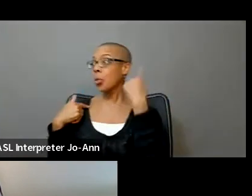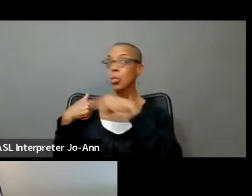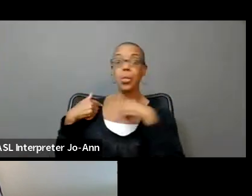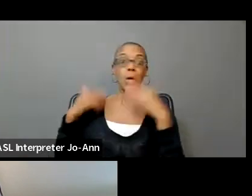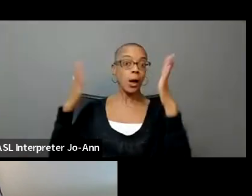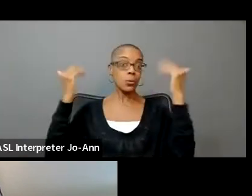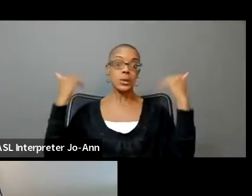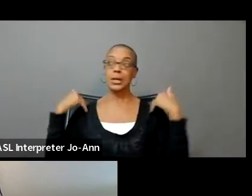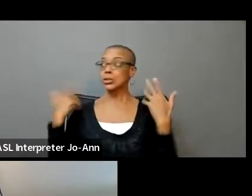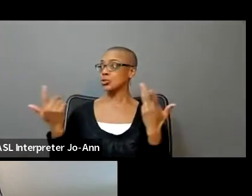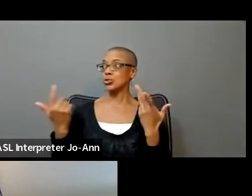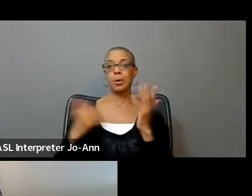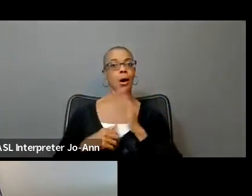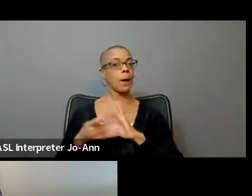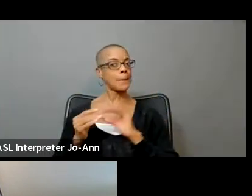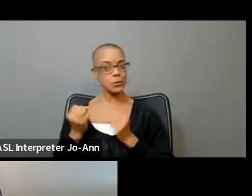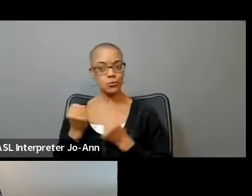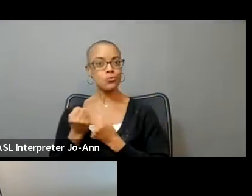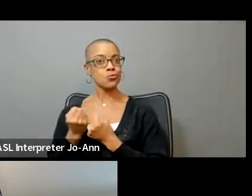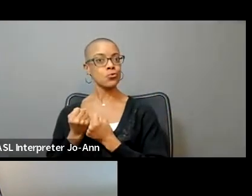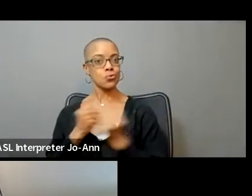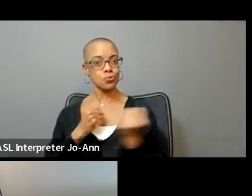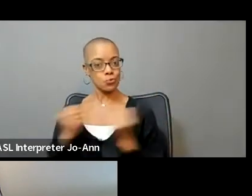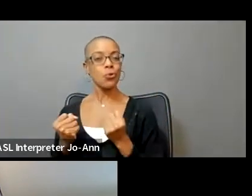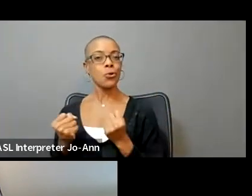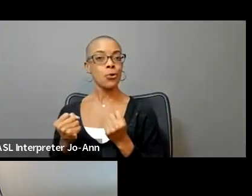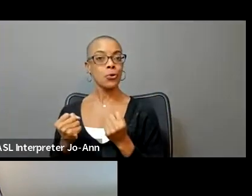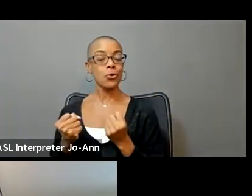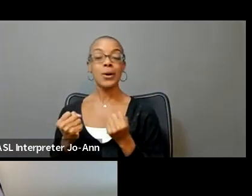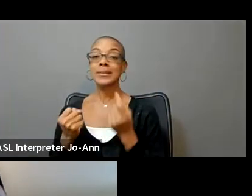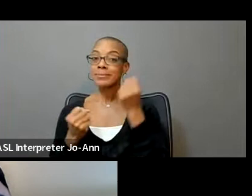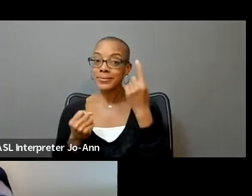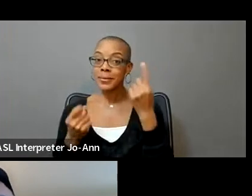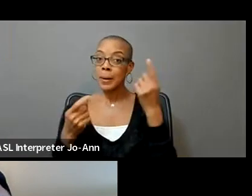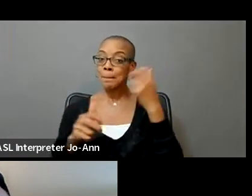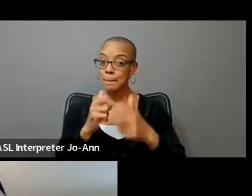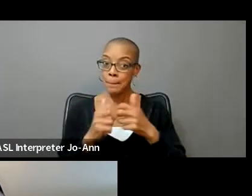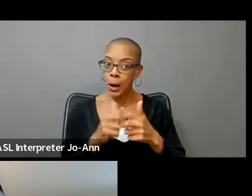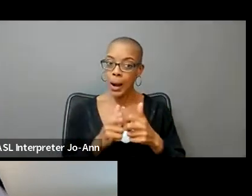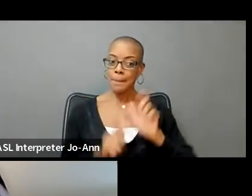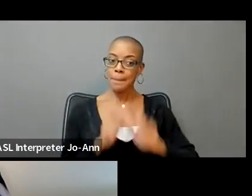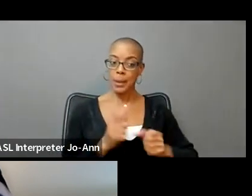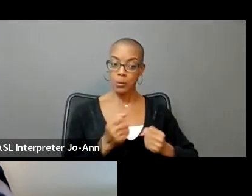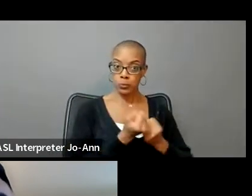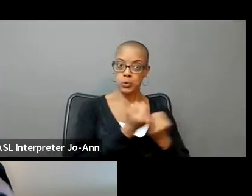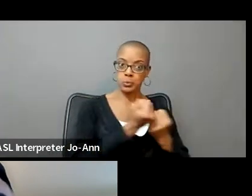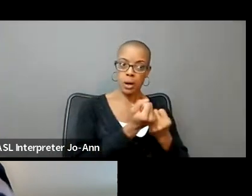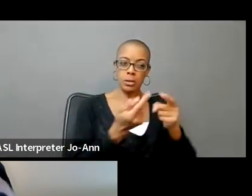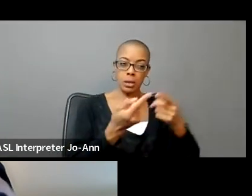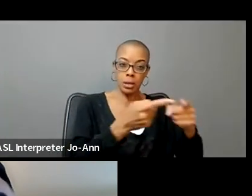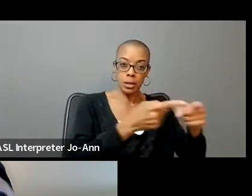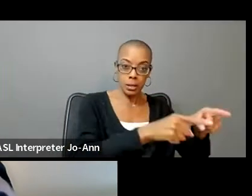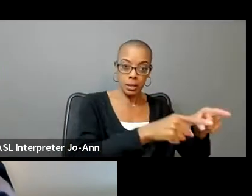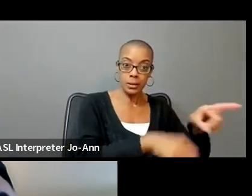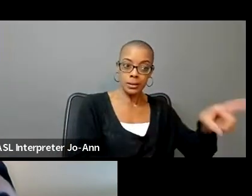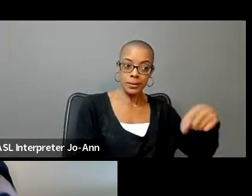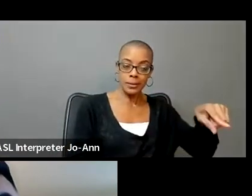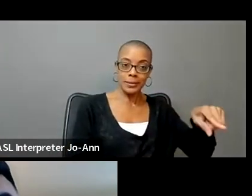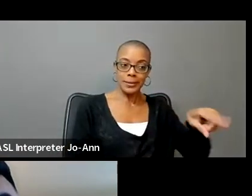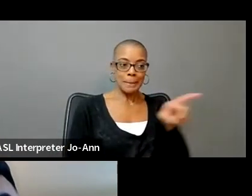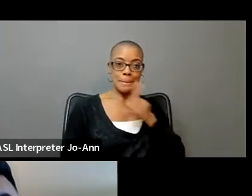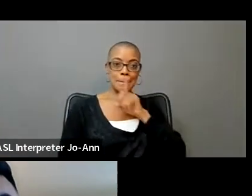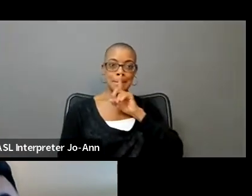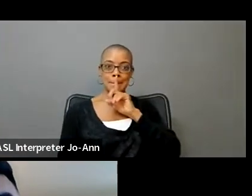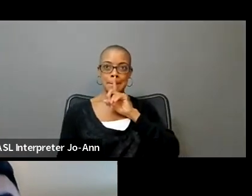message stronger. But the problem with what's going on with the people who are sponsoring these things is that they don't really